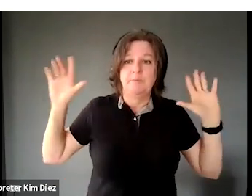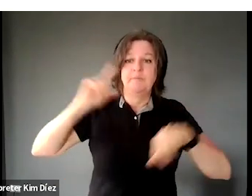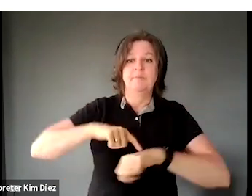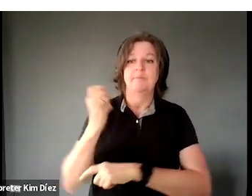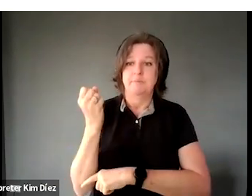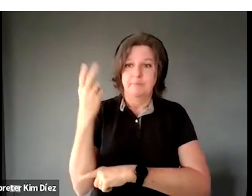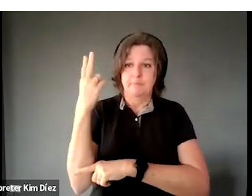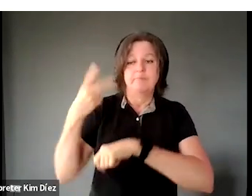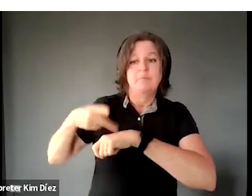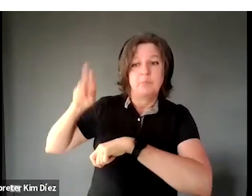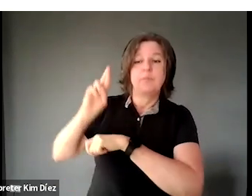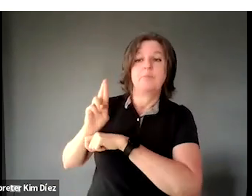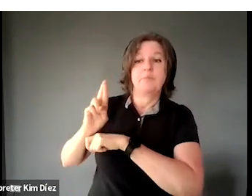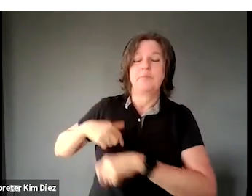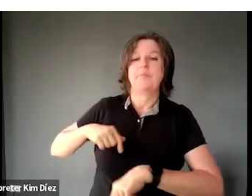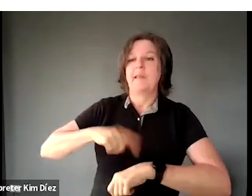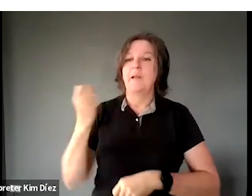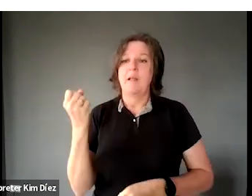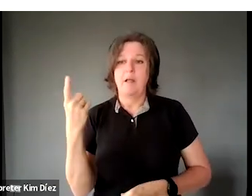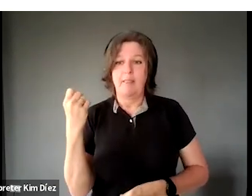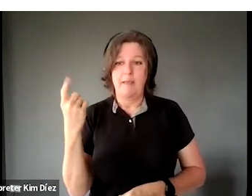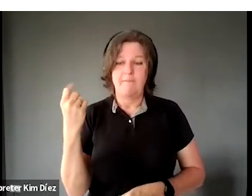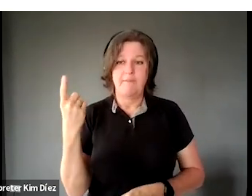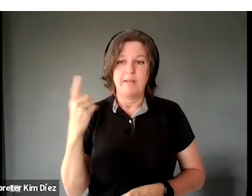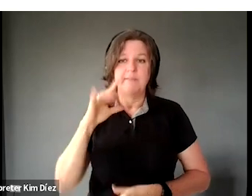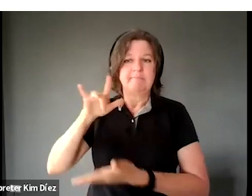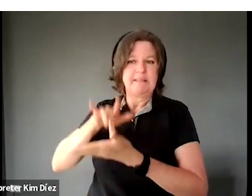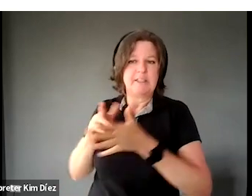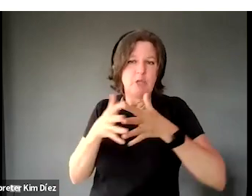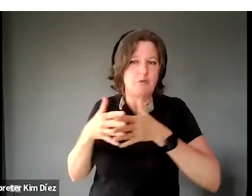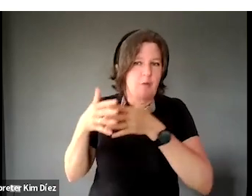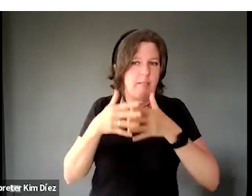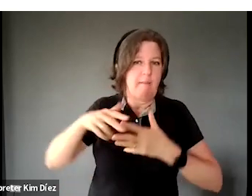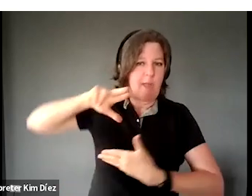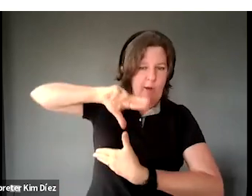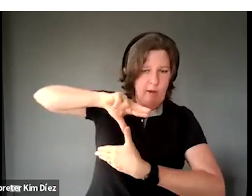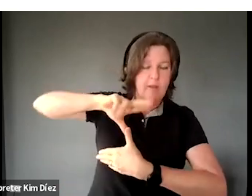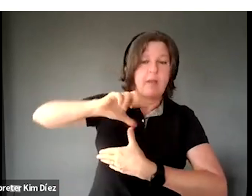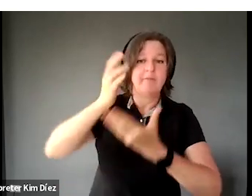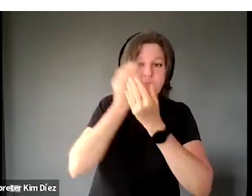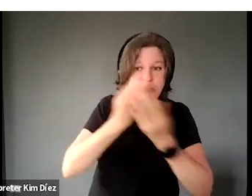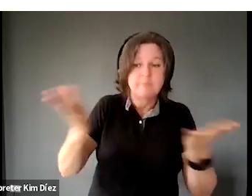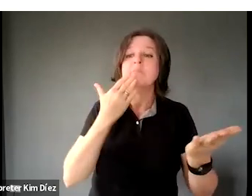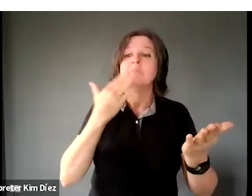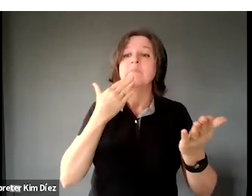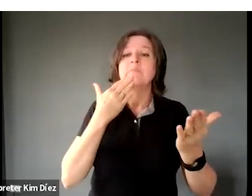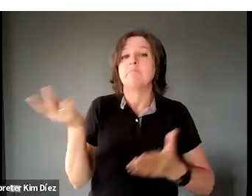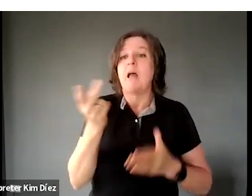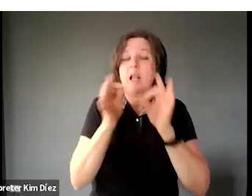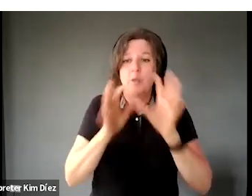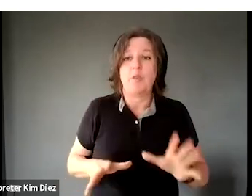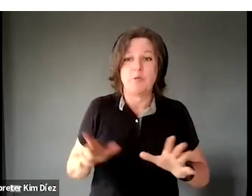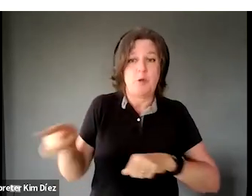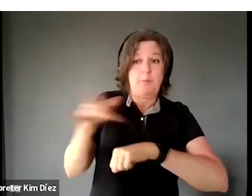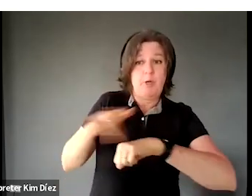Okay, I have an announcement. It is 12 in Puerto Rico, 11 in Central